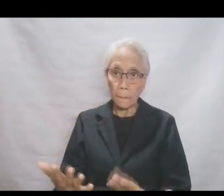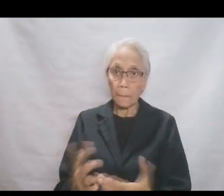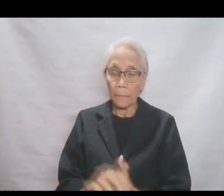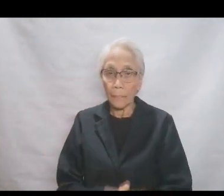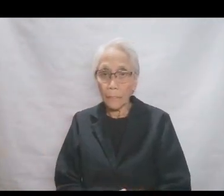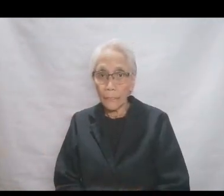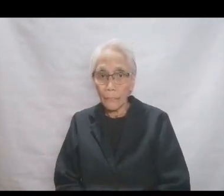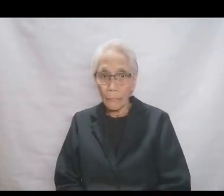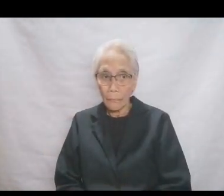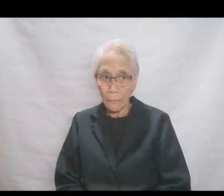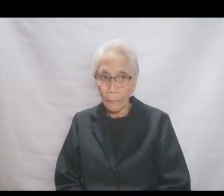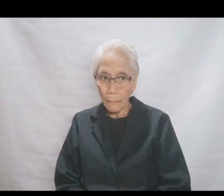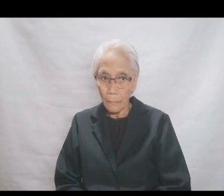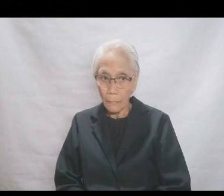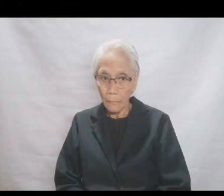Toronto blessing.